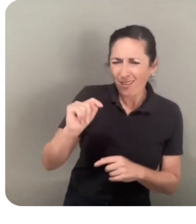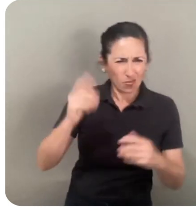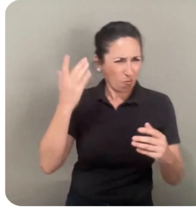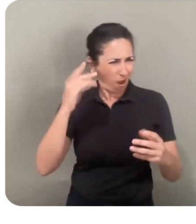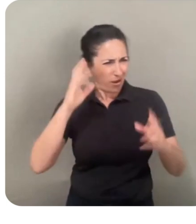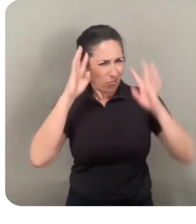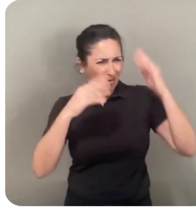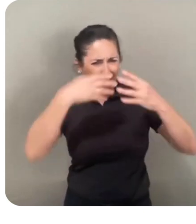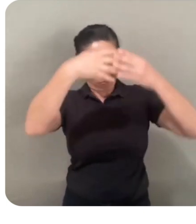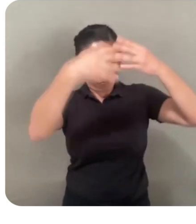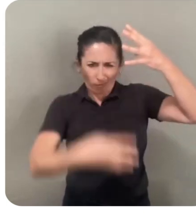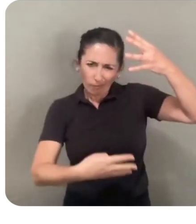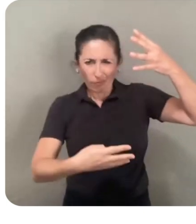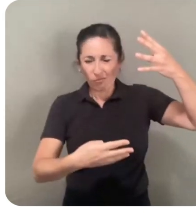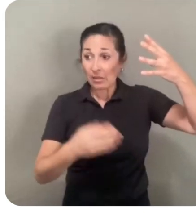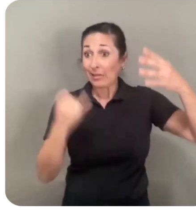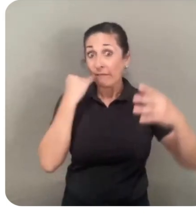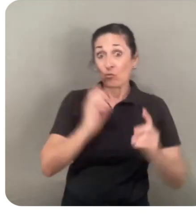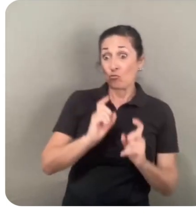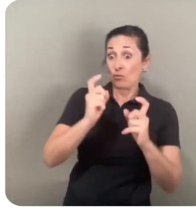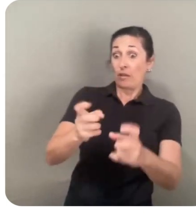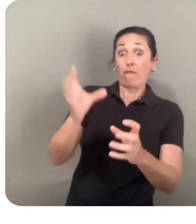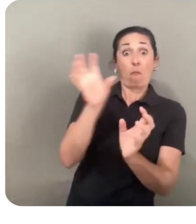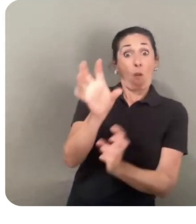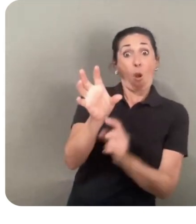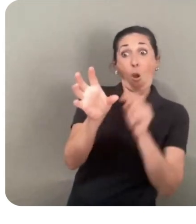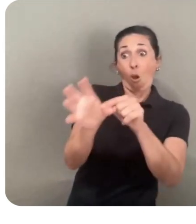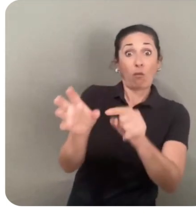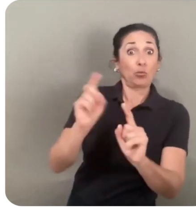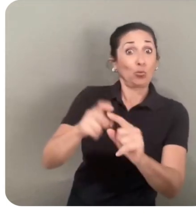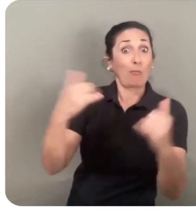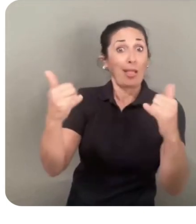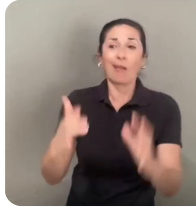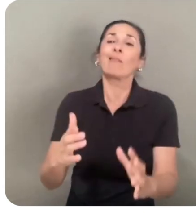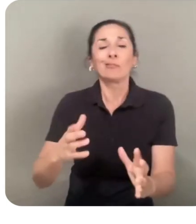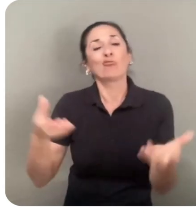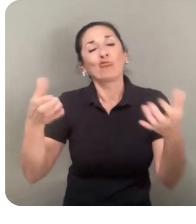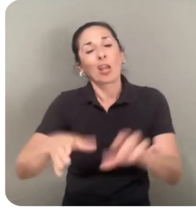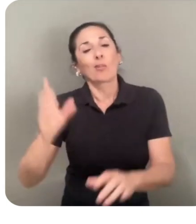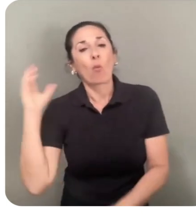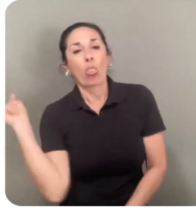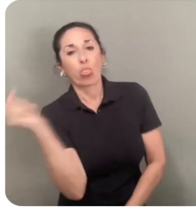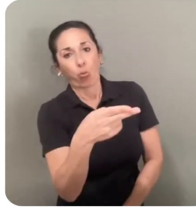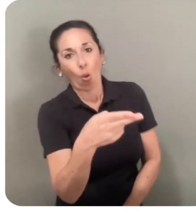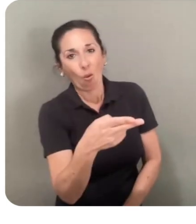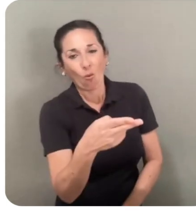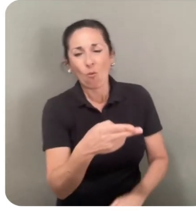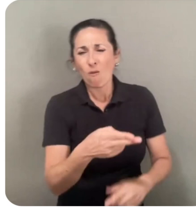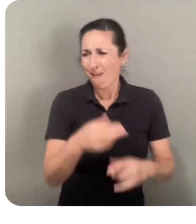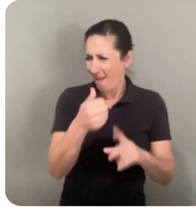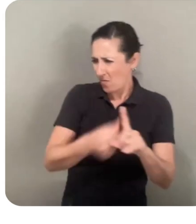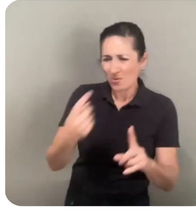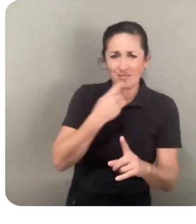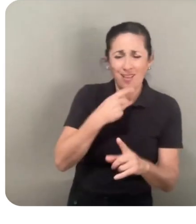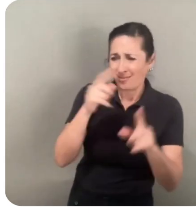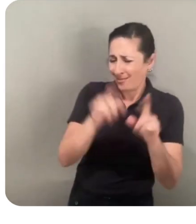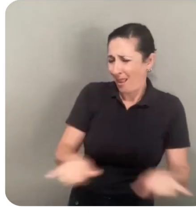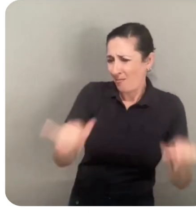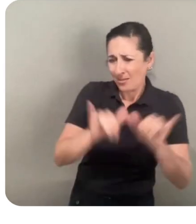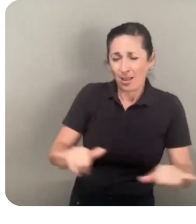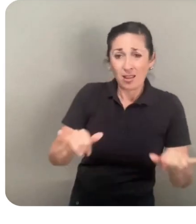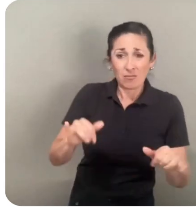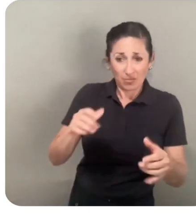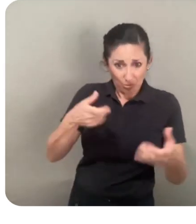a player a ball, chances are they're going to throw it. Everyone says the same thing after trying mixed